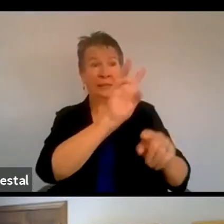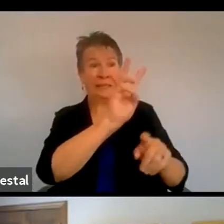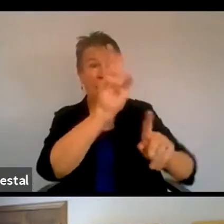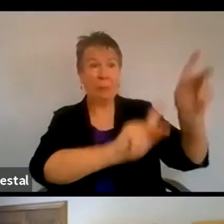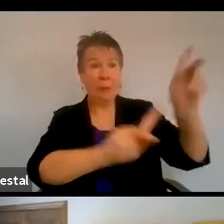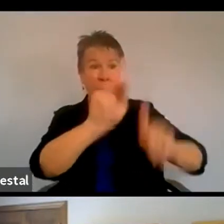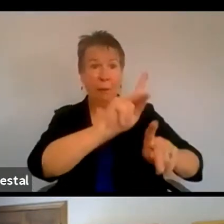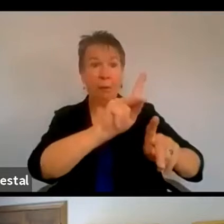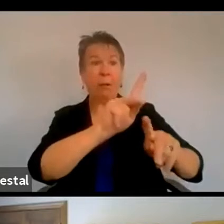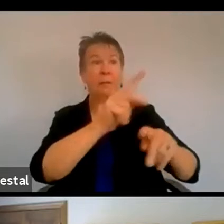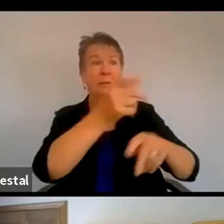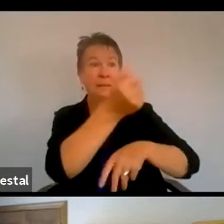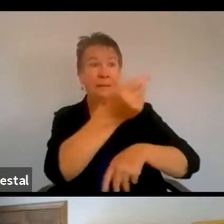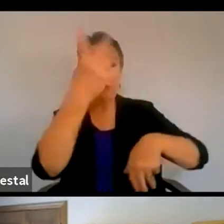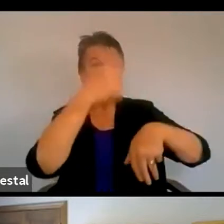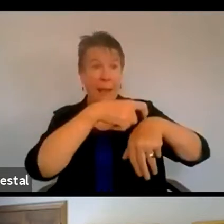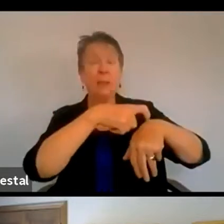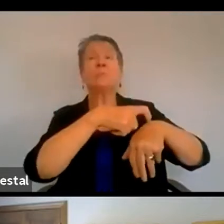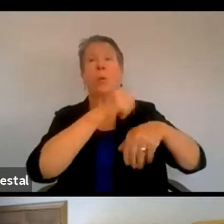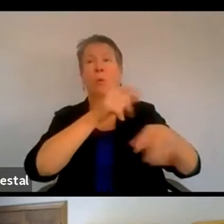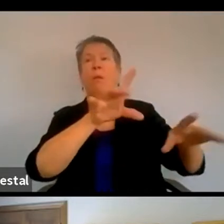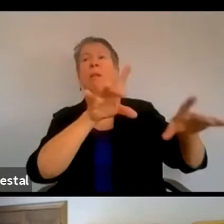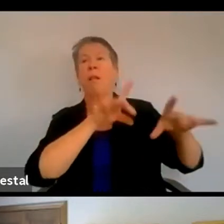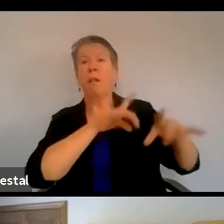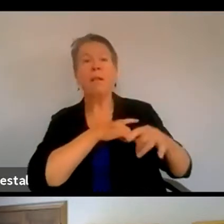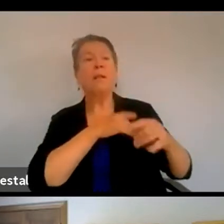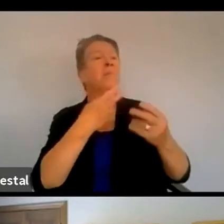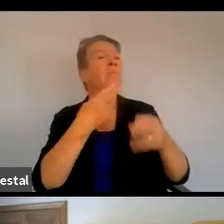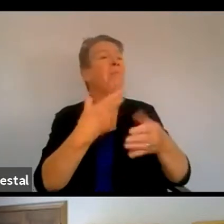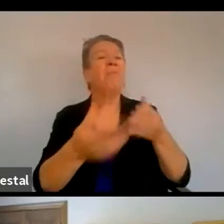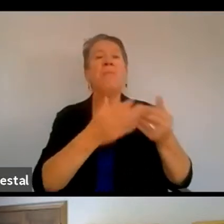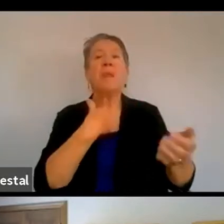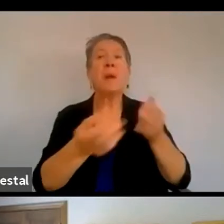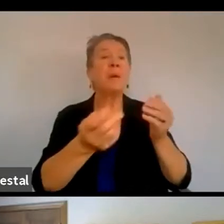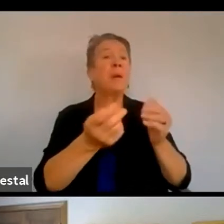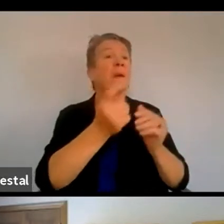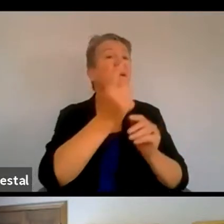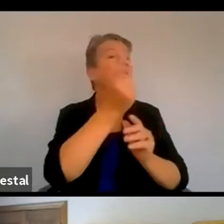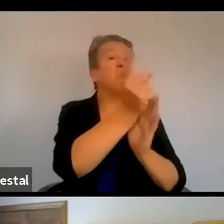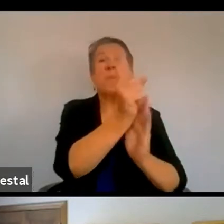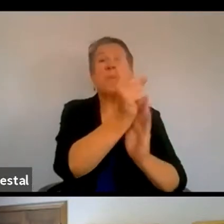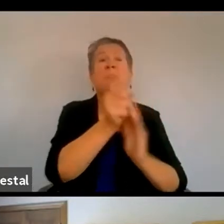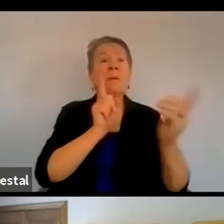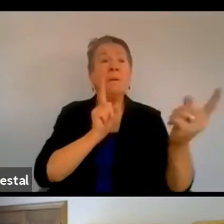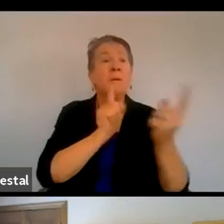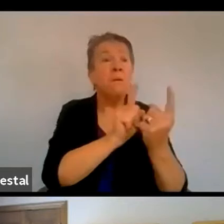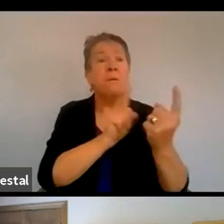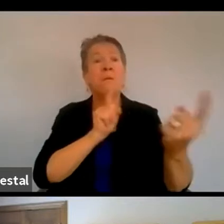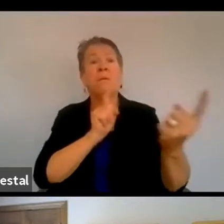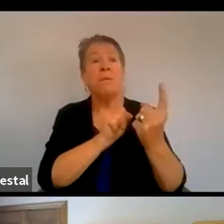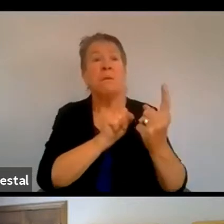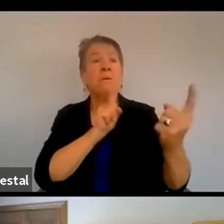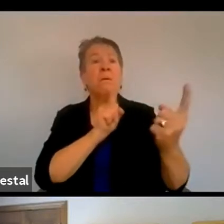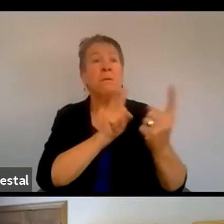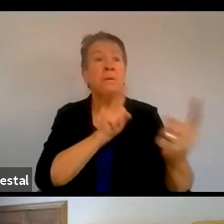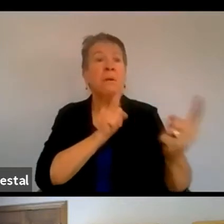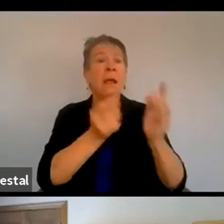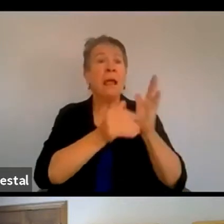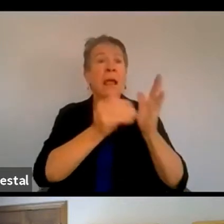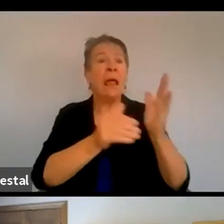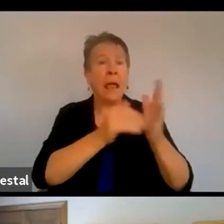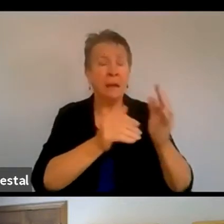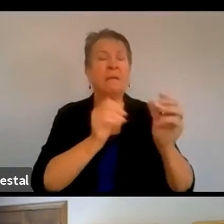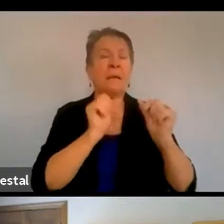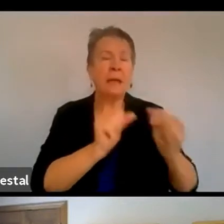infected. Although the correctional officer never spent 15 consecutive minutes within 6 feet with these individuals, numerous